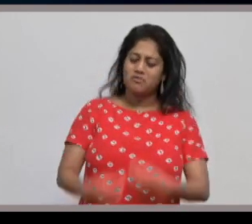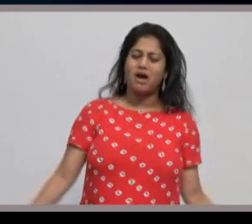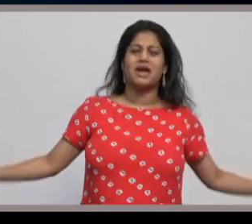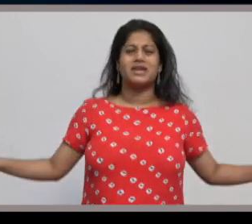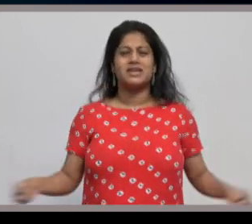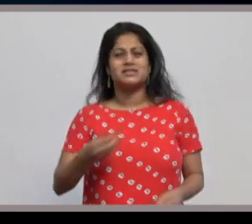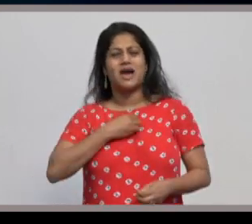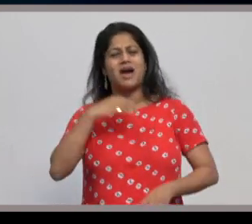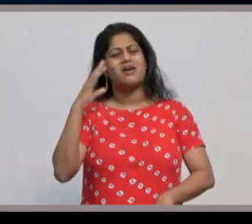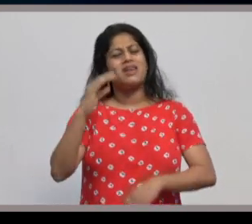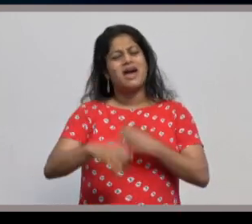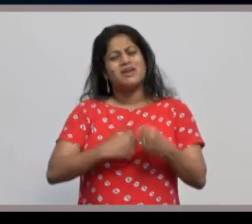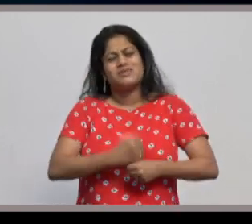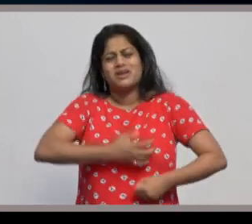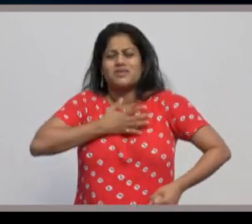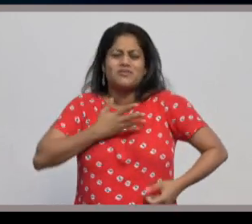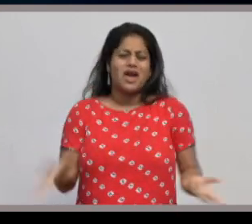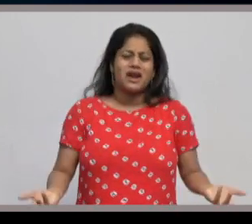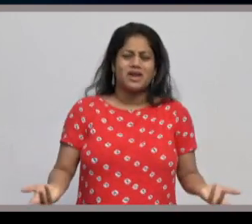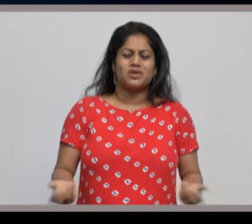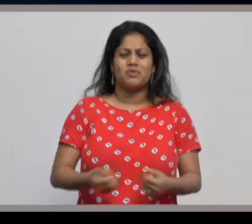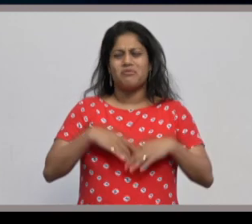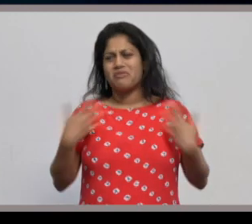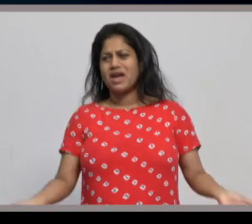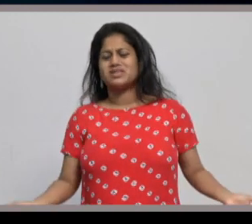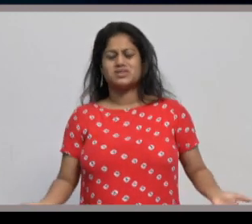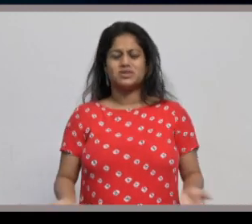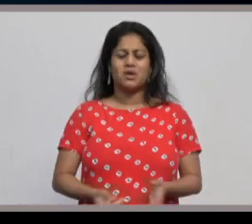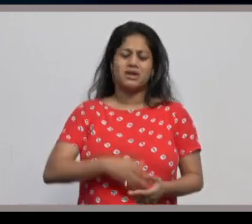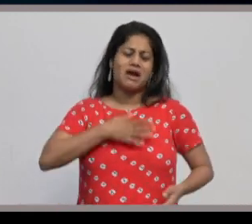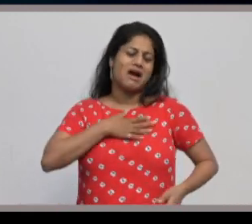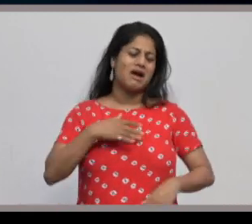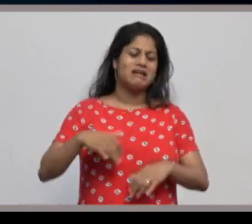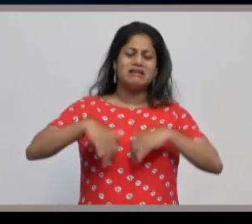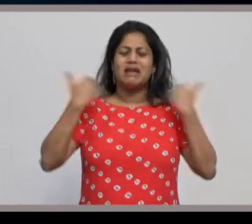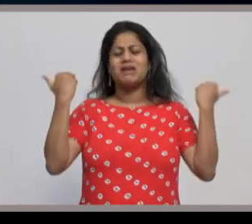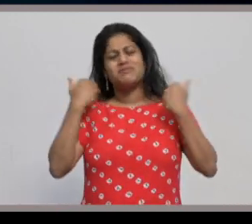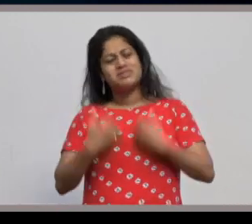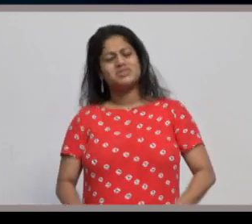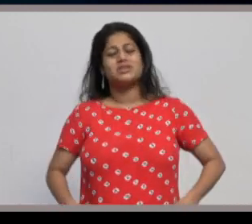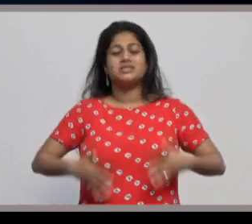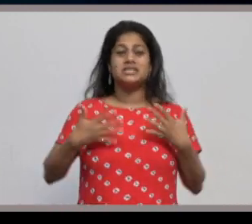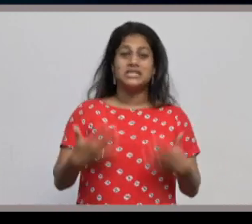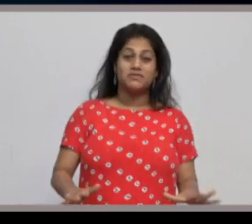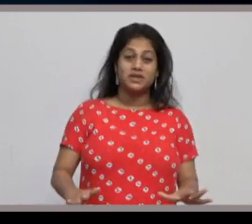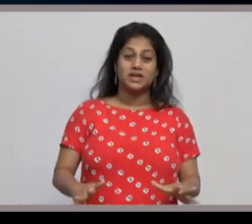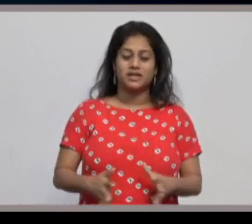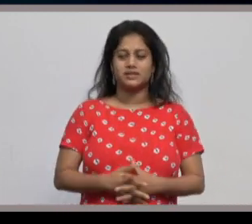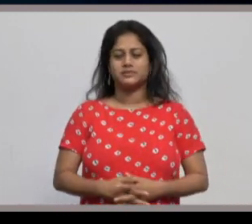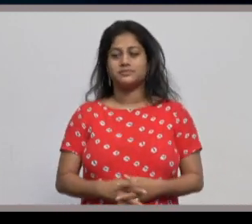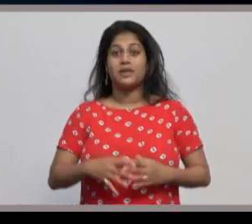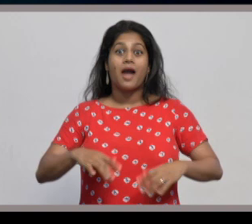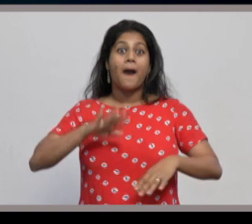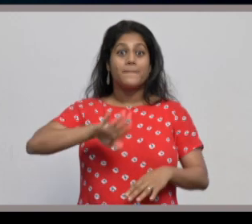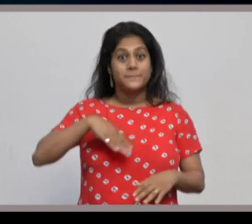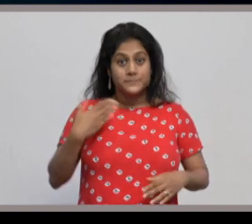5 of us. We finally completed our education and graduated from university. I graduated from one of the